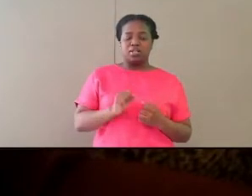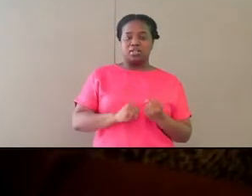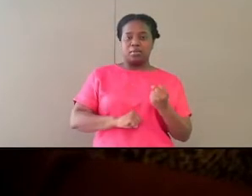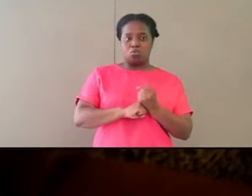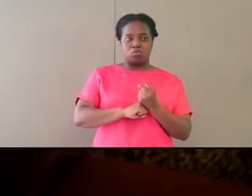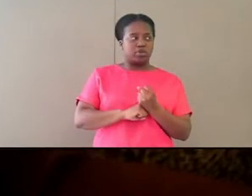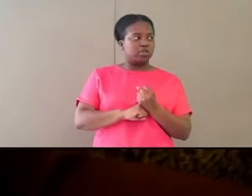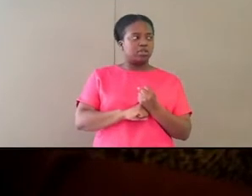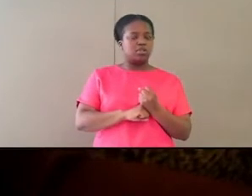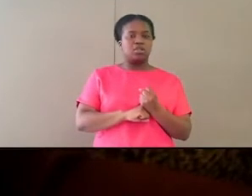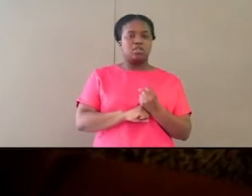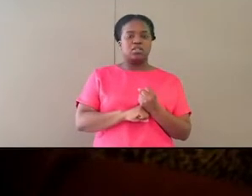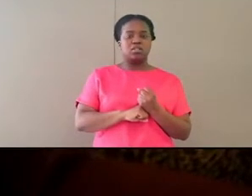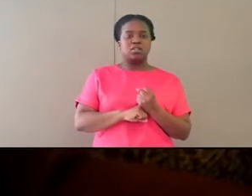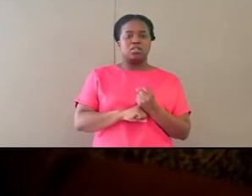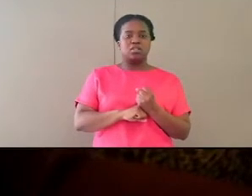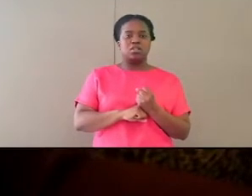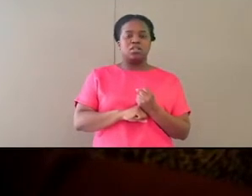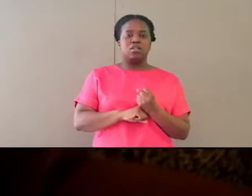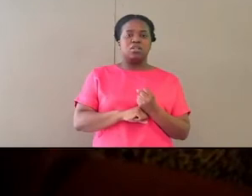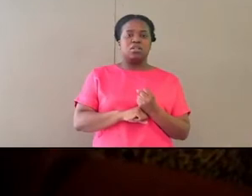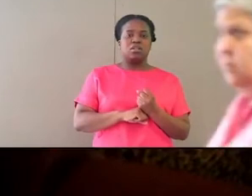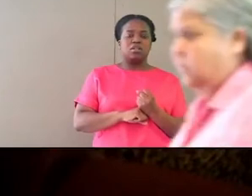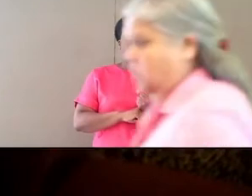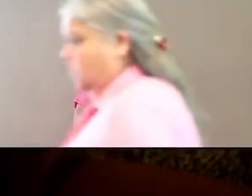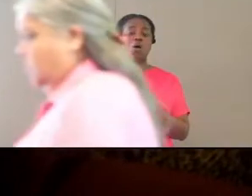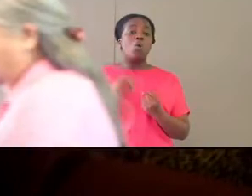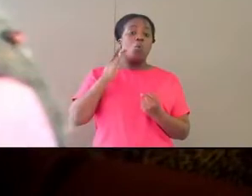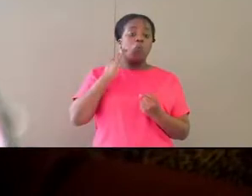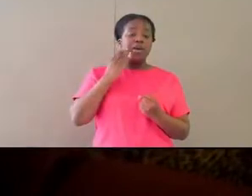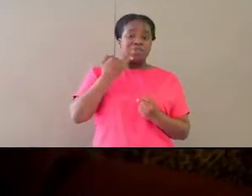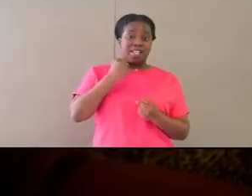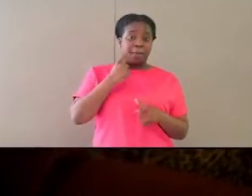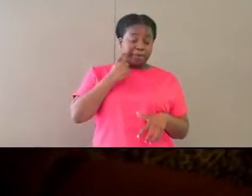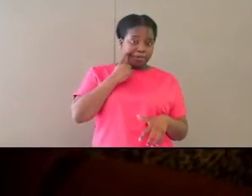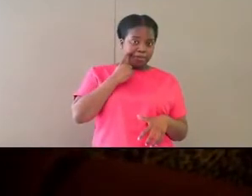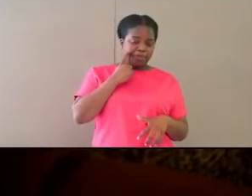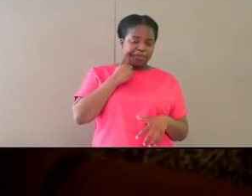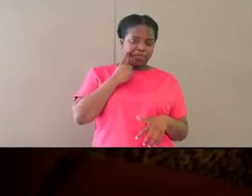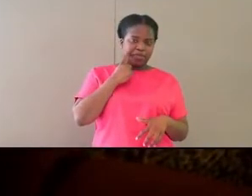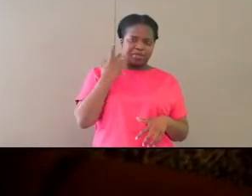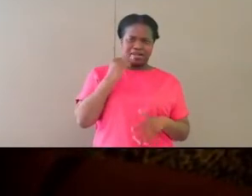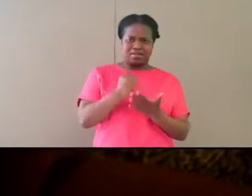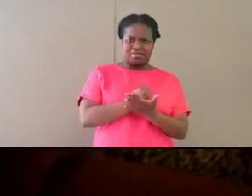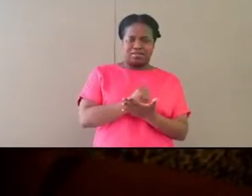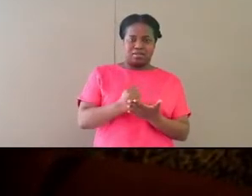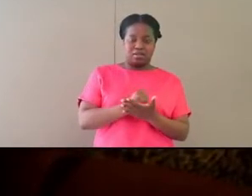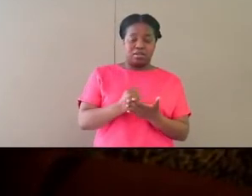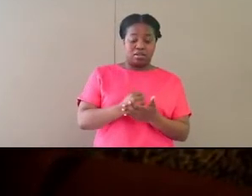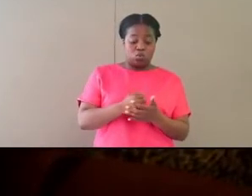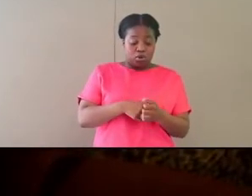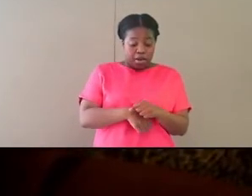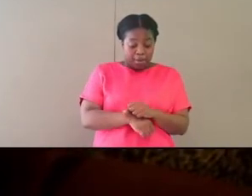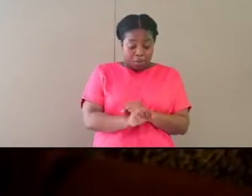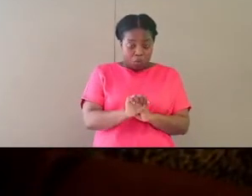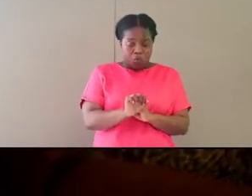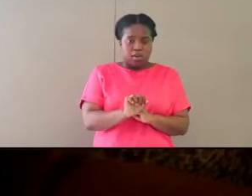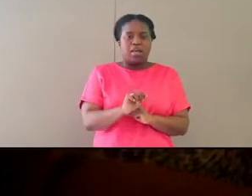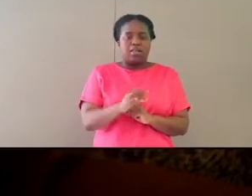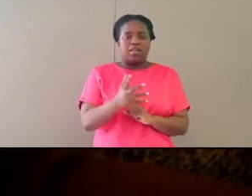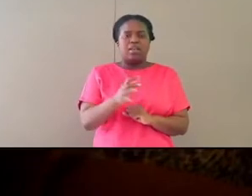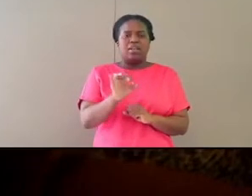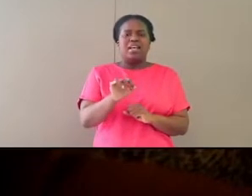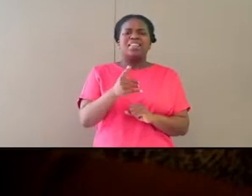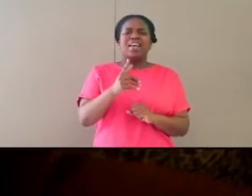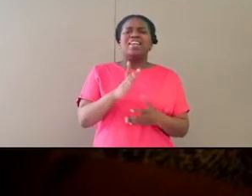into the pregnancy period and closing gaps in access to the CSG once a child is born. That could actually increase the